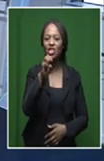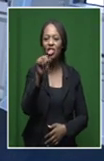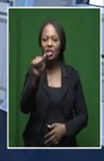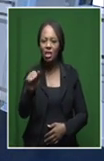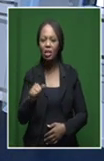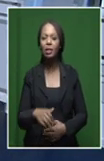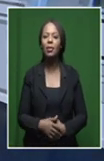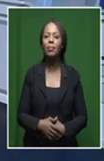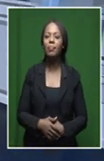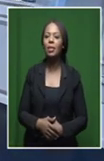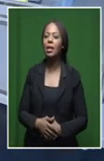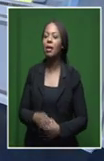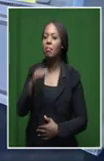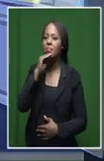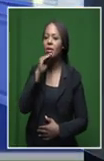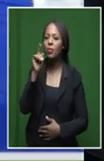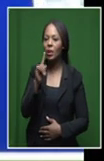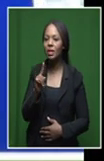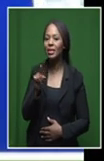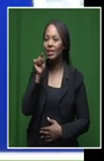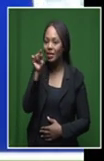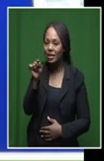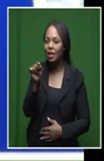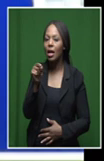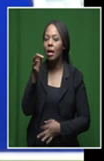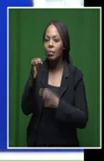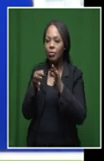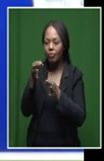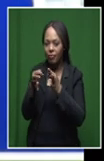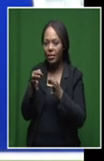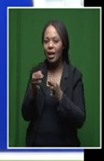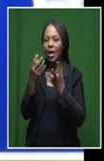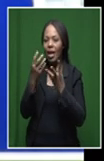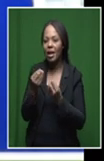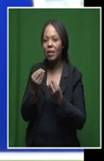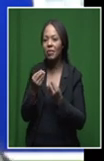a decline in cognition that leads to an impairment of function.